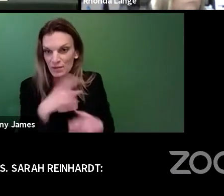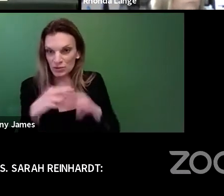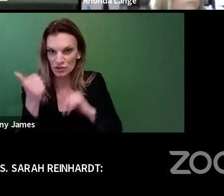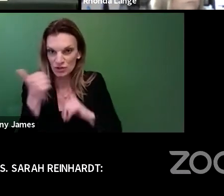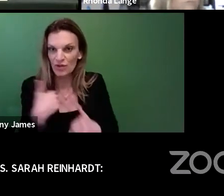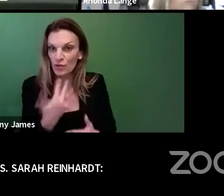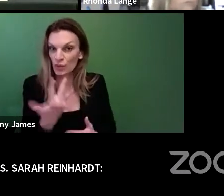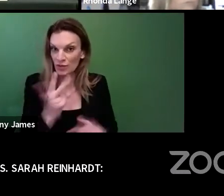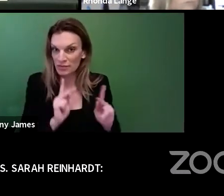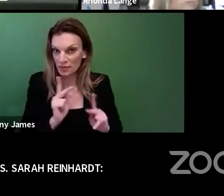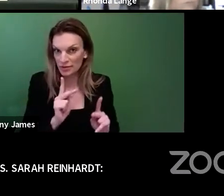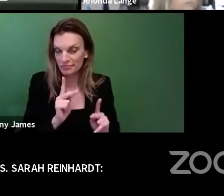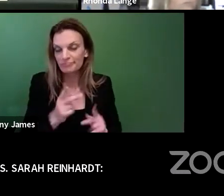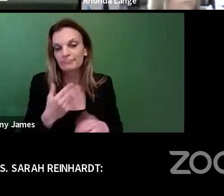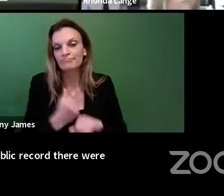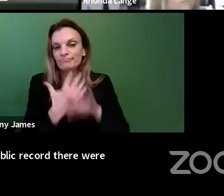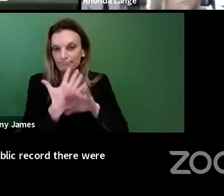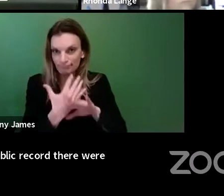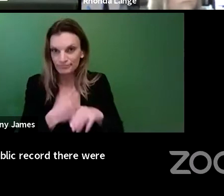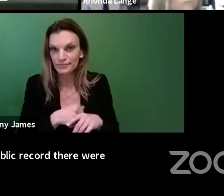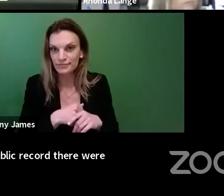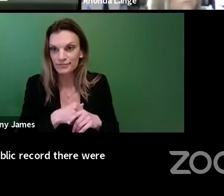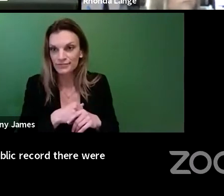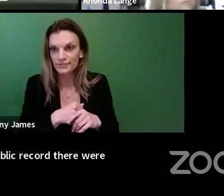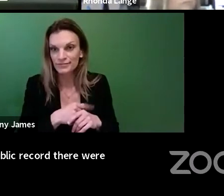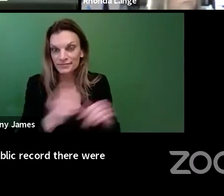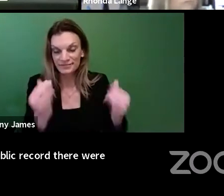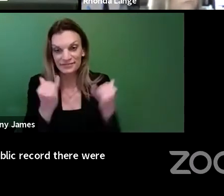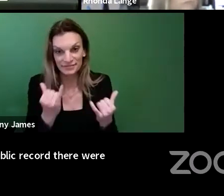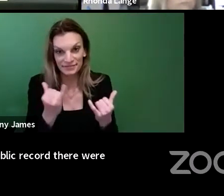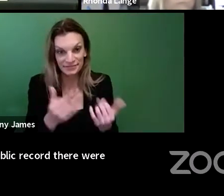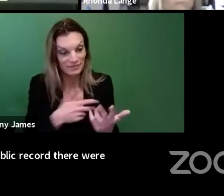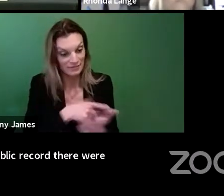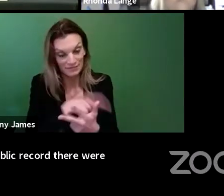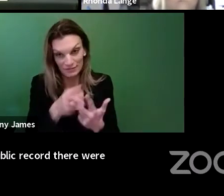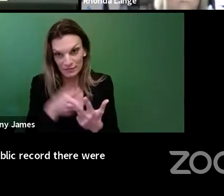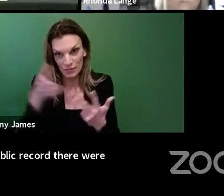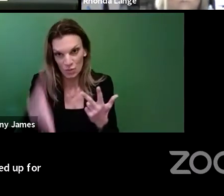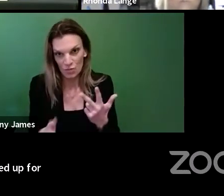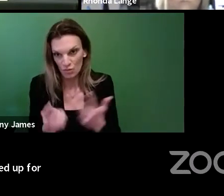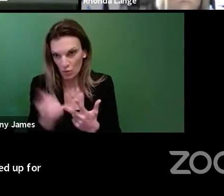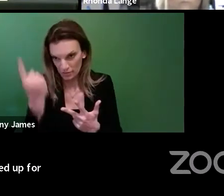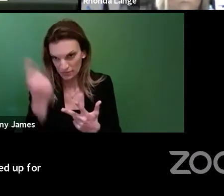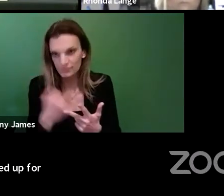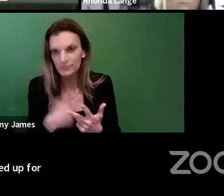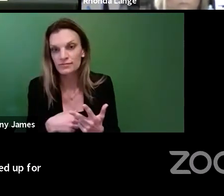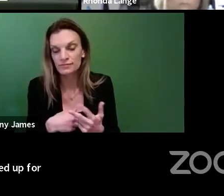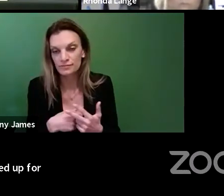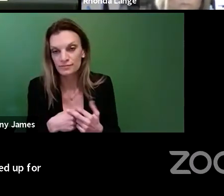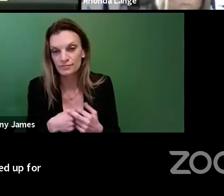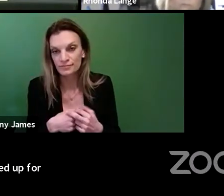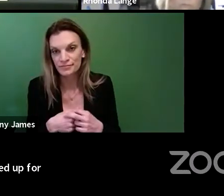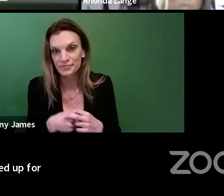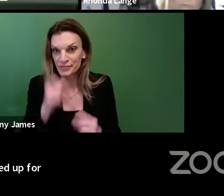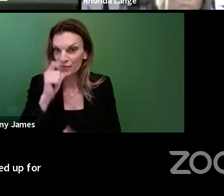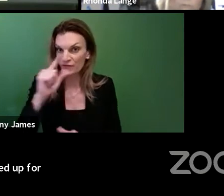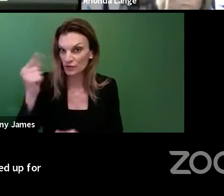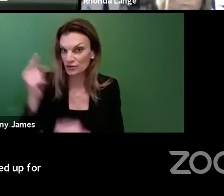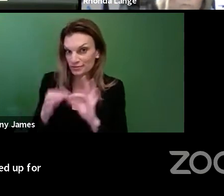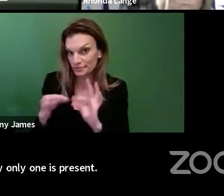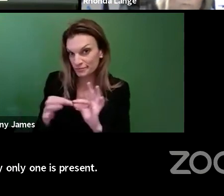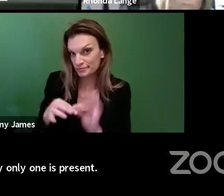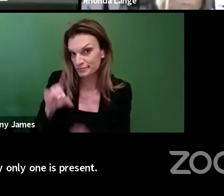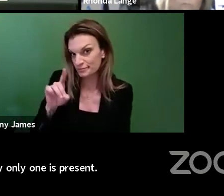three individuals who signed up for virtual public comment. Currently, only one is present. So first up for public comment